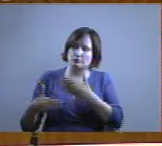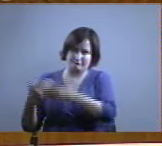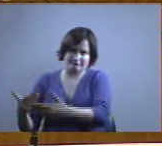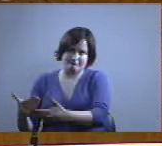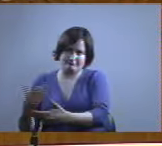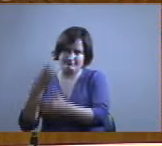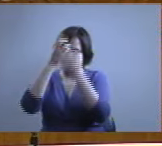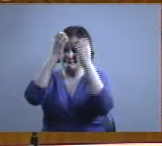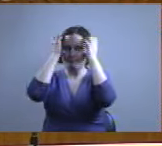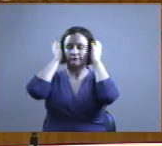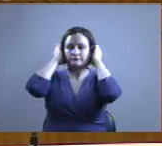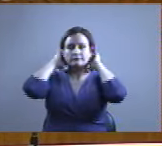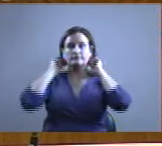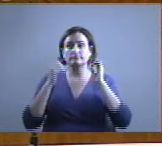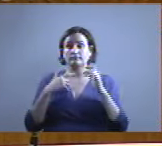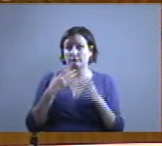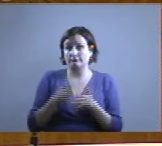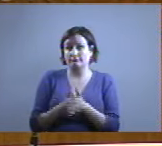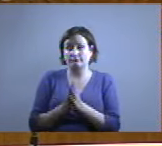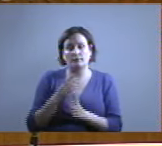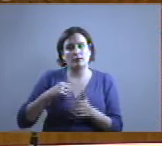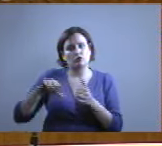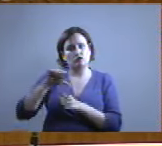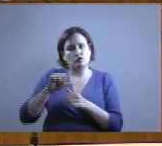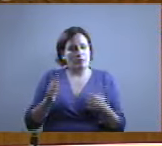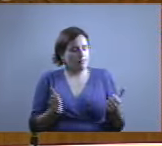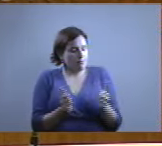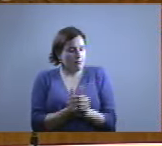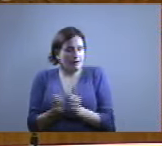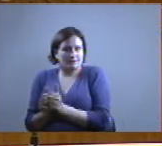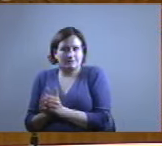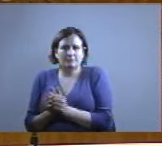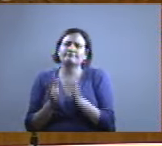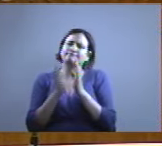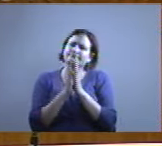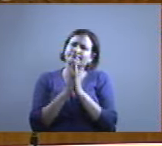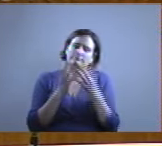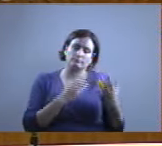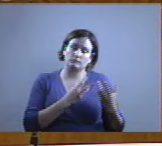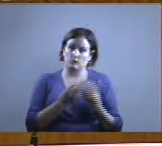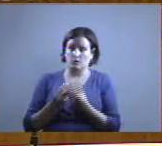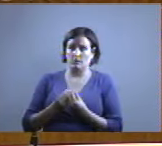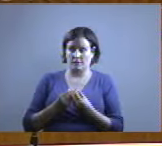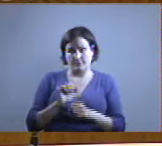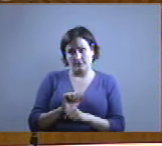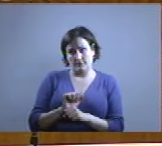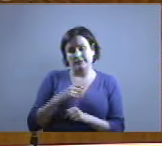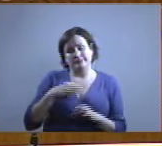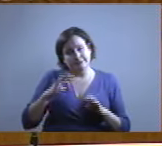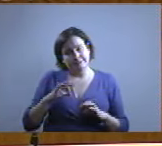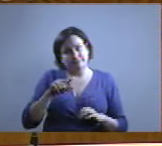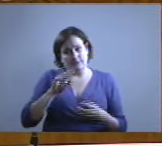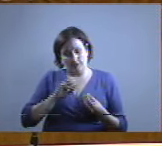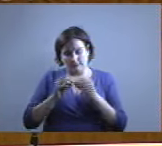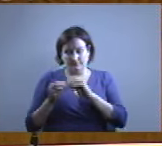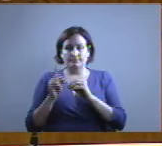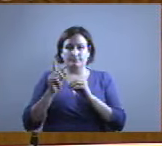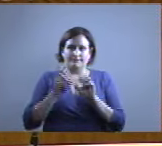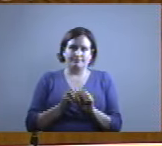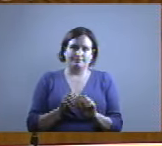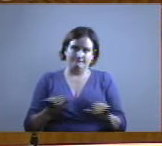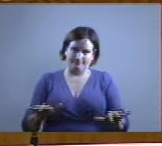would also like to call on our social partners to put their efforts together to ensure that these amendments are implemented. Let